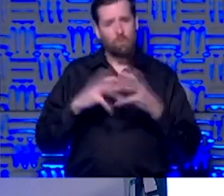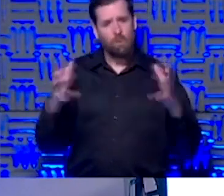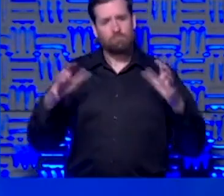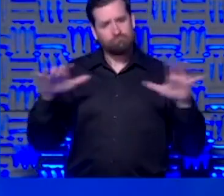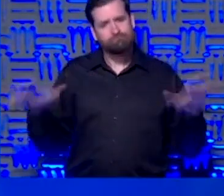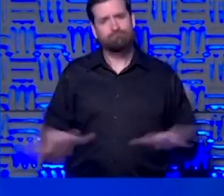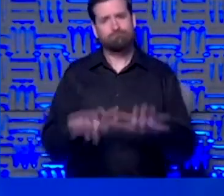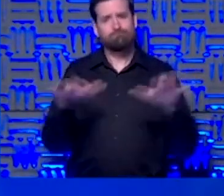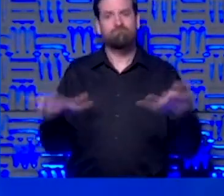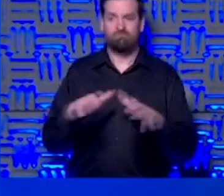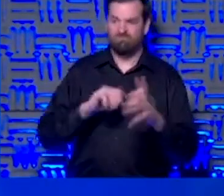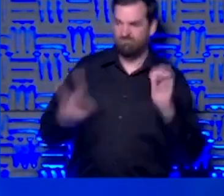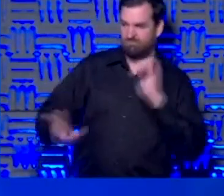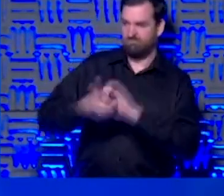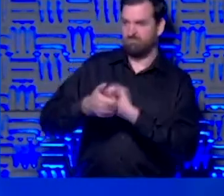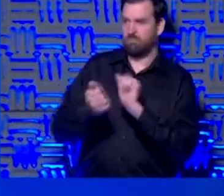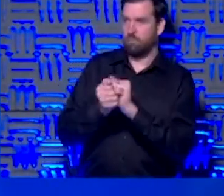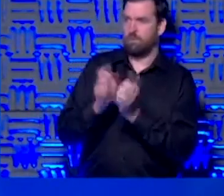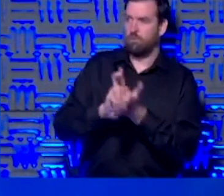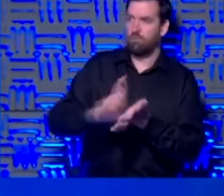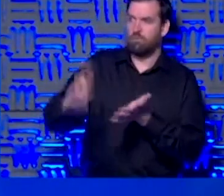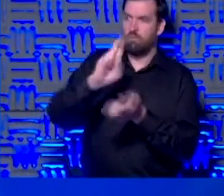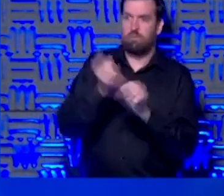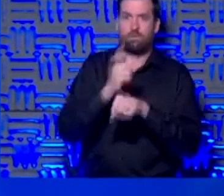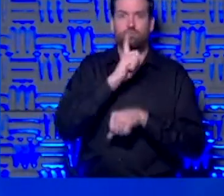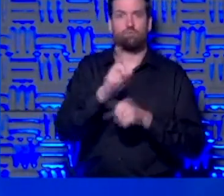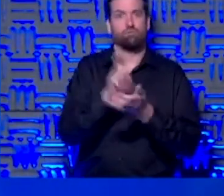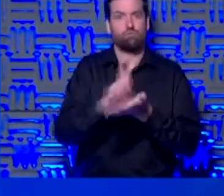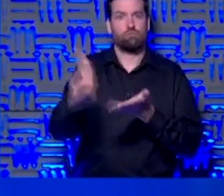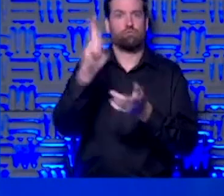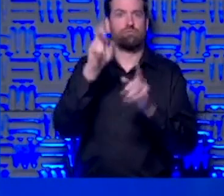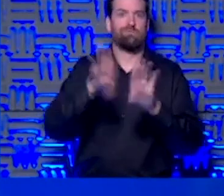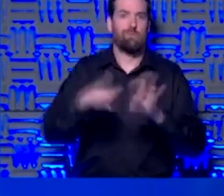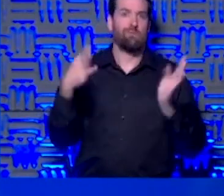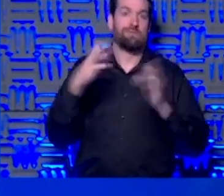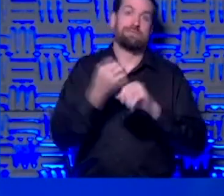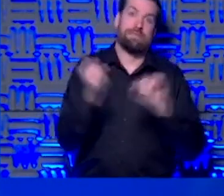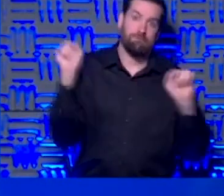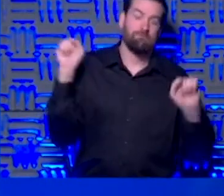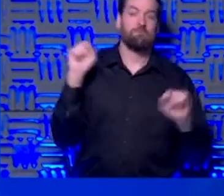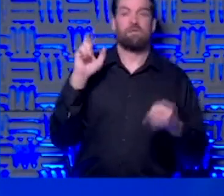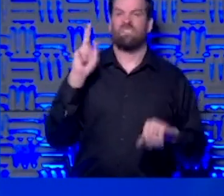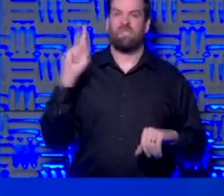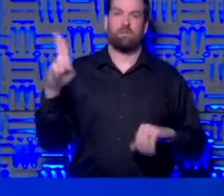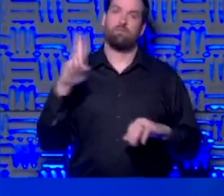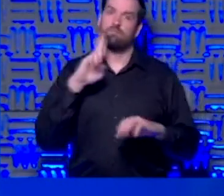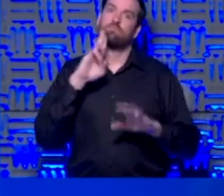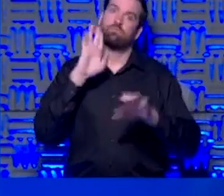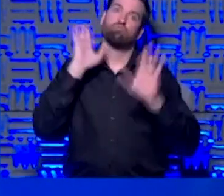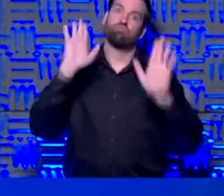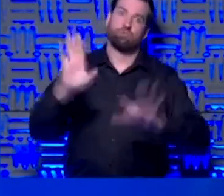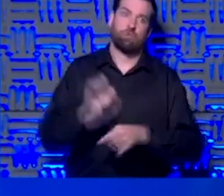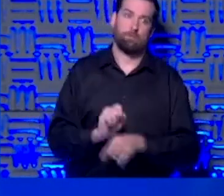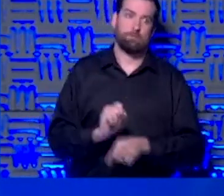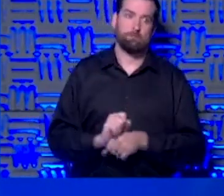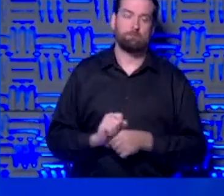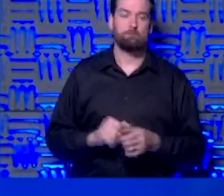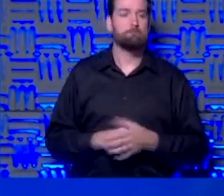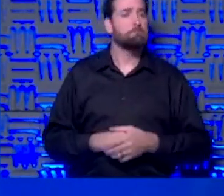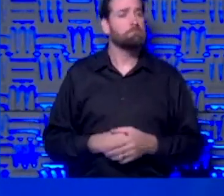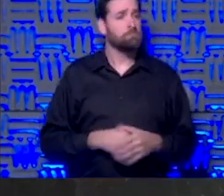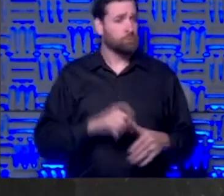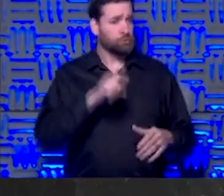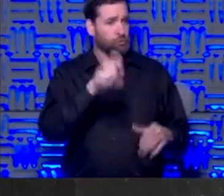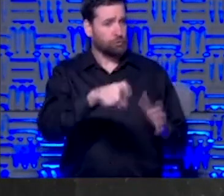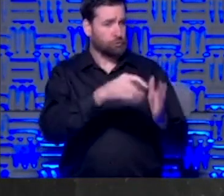we've been working closely with the university to make sure the university reopens in a safe manner, and I think they're doing a great job at KU, a great job. Should